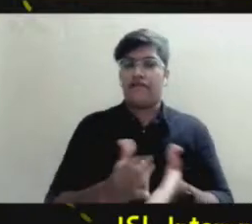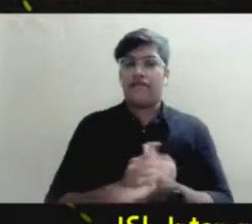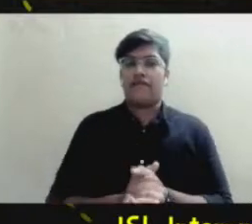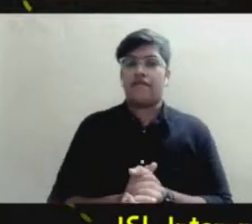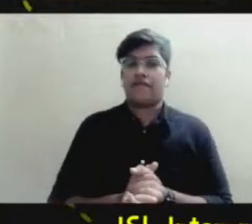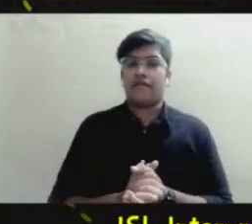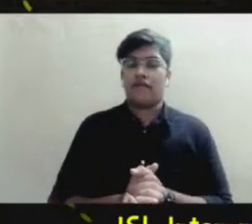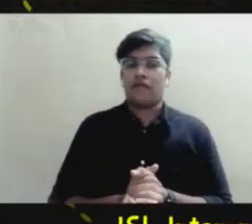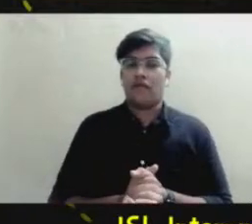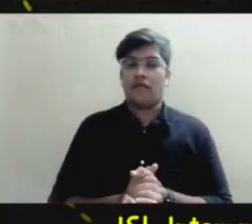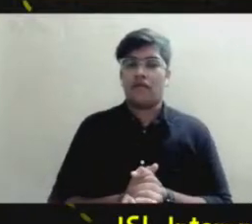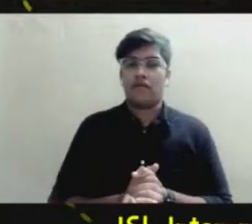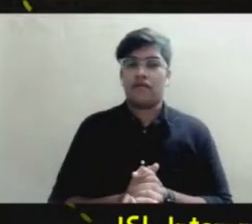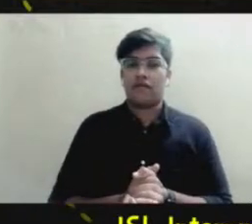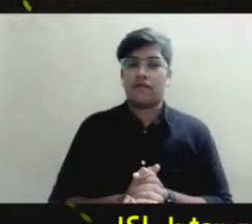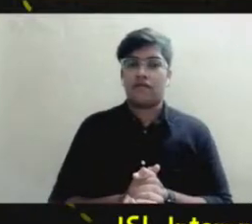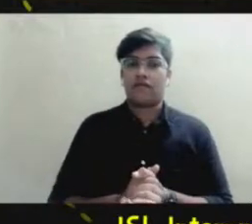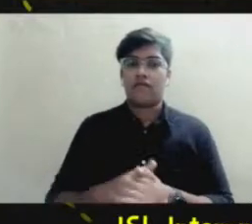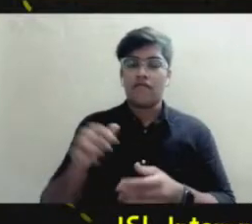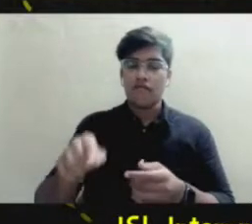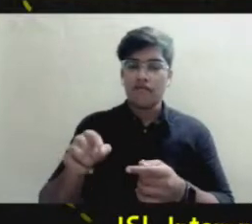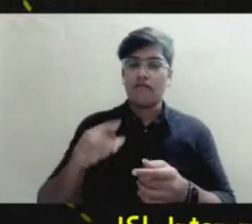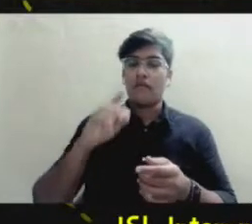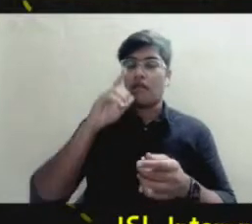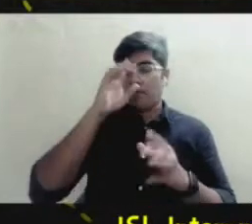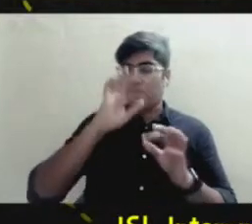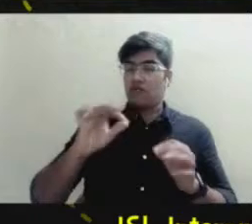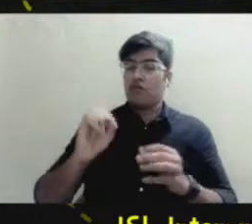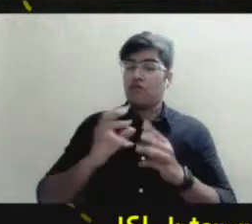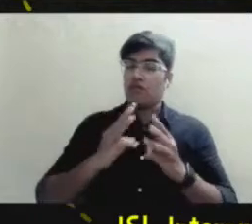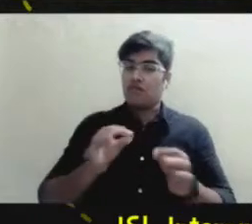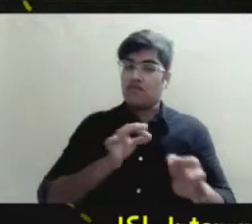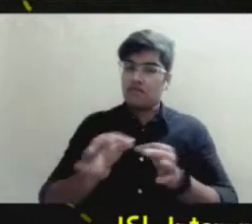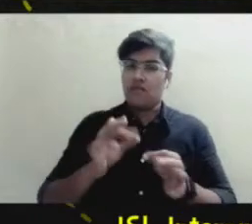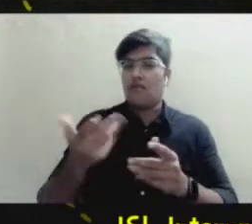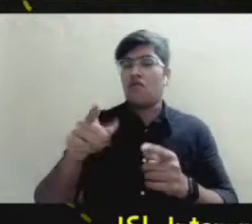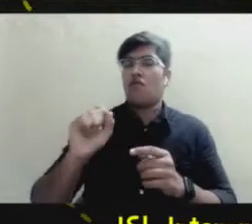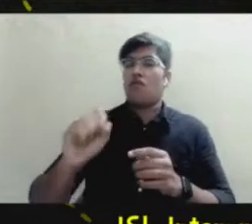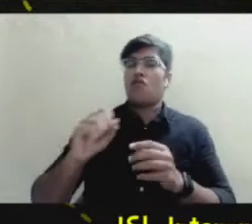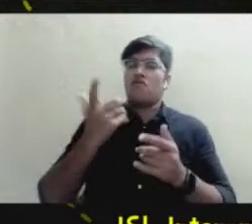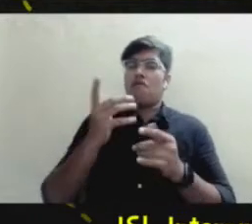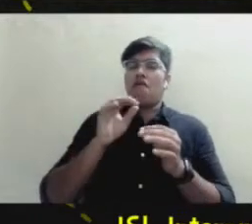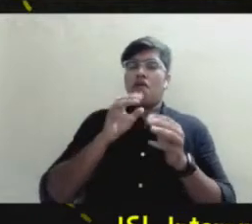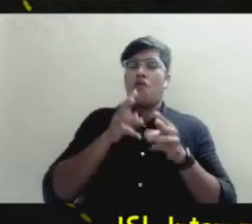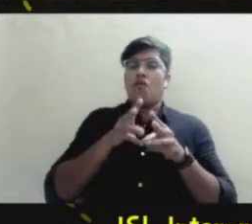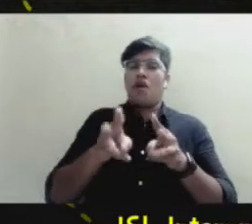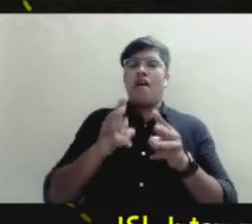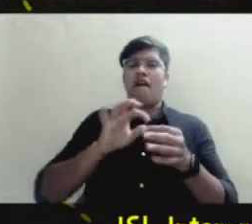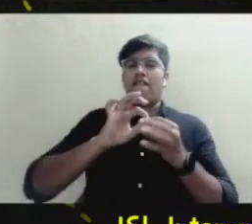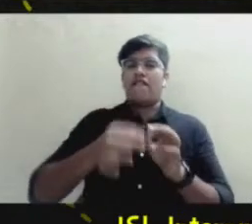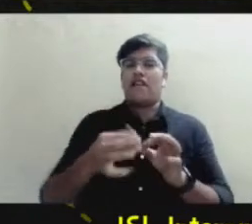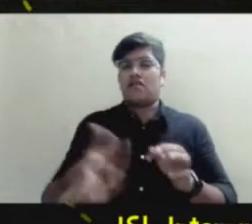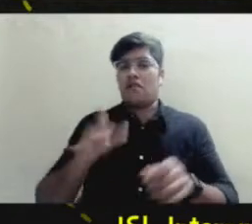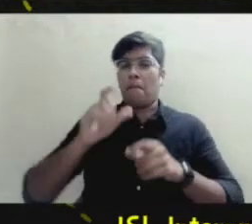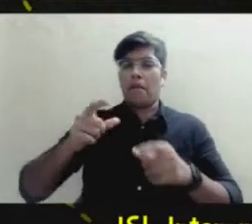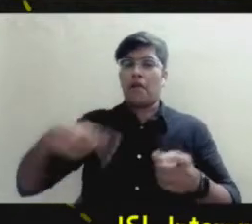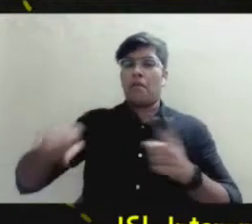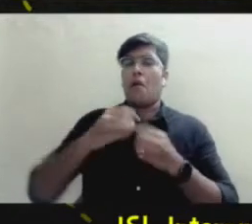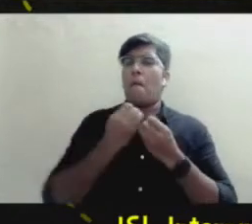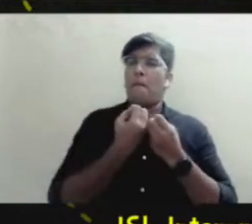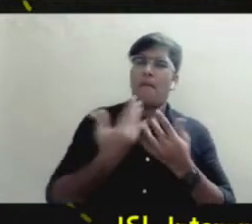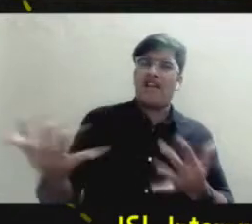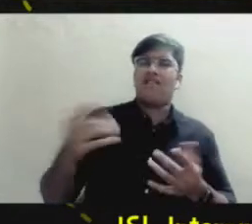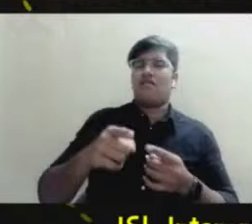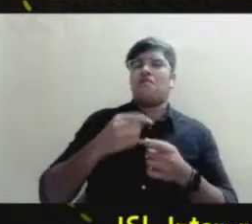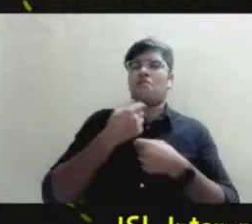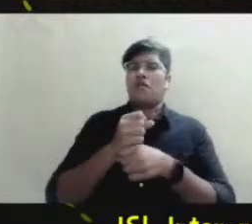entire, the way she is represented iconic in these either paintings or statues or